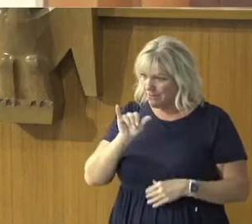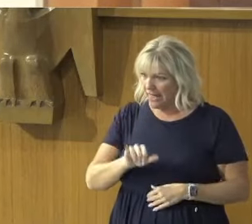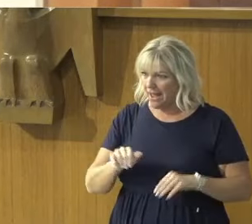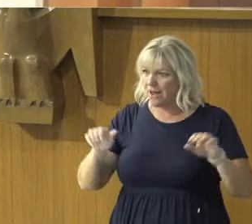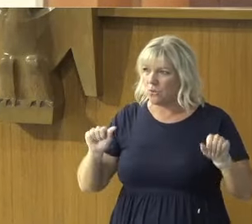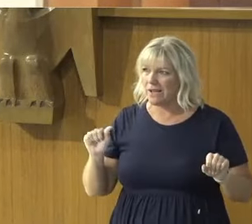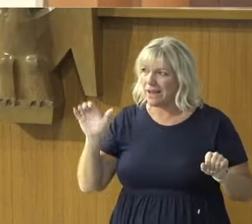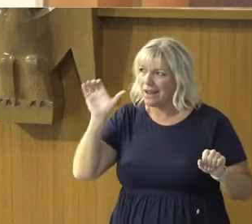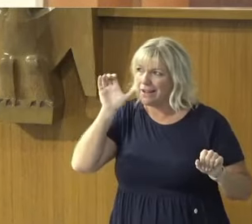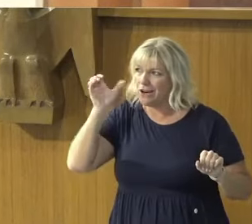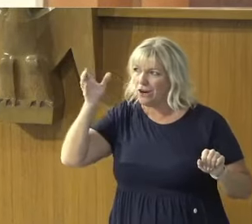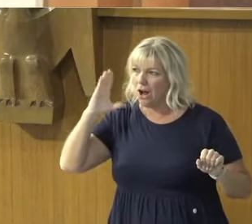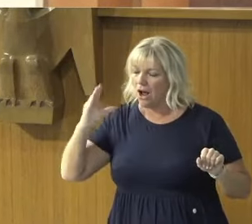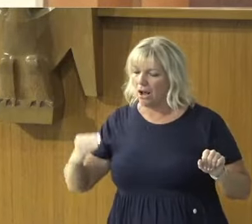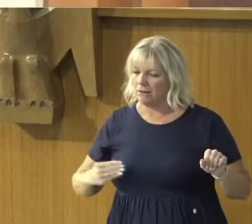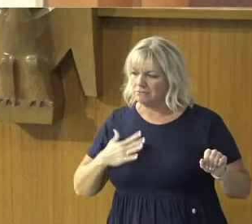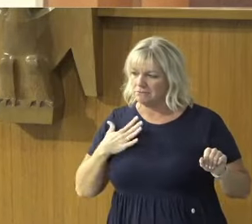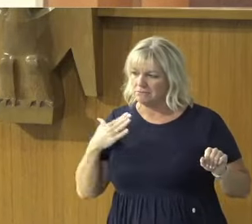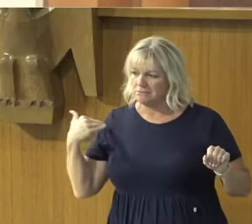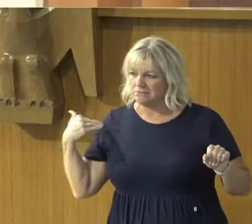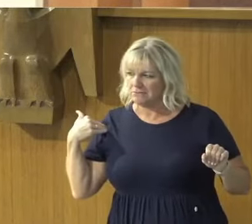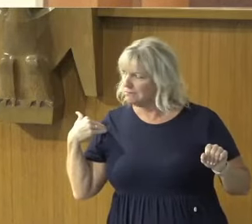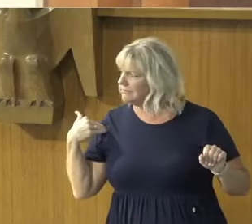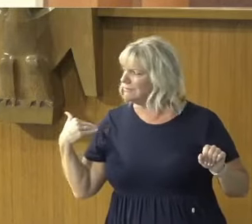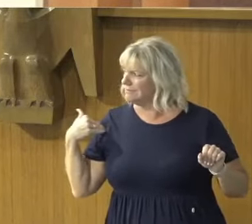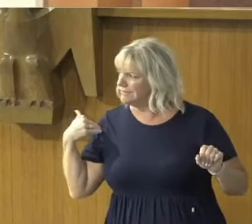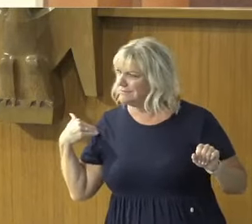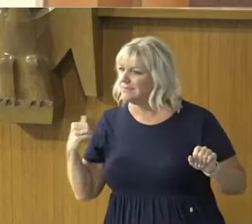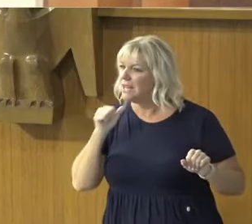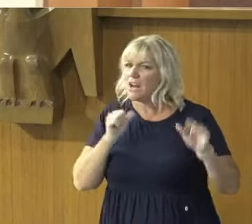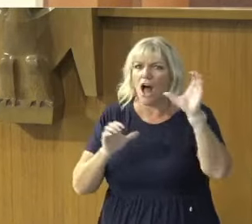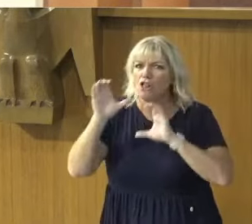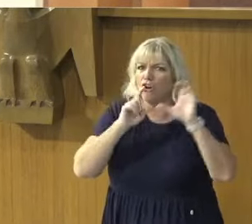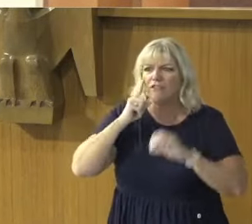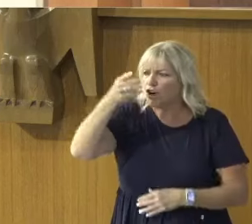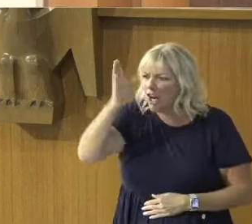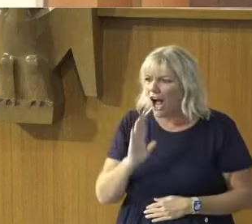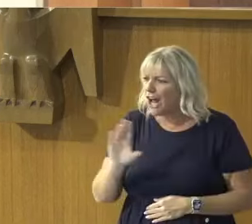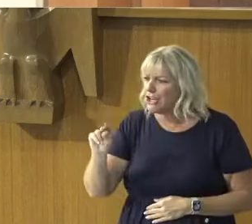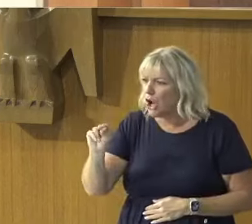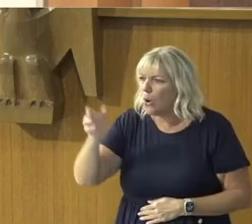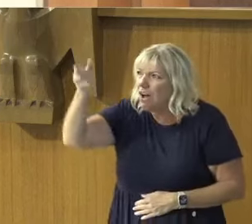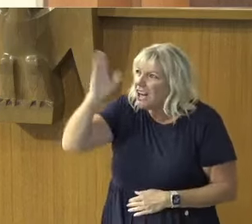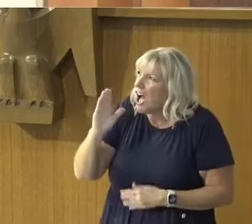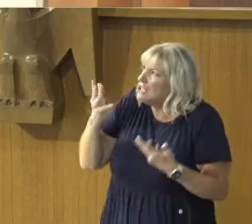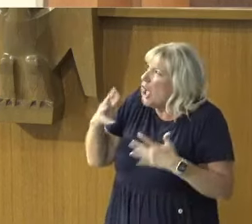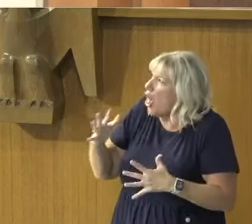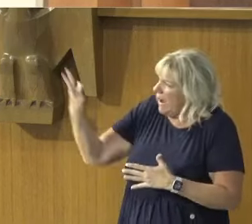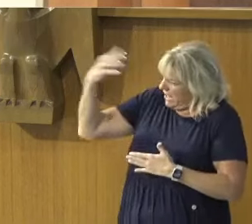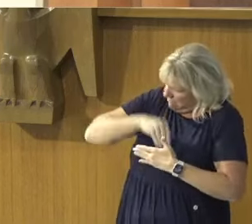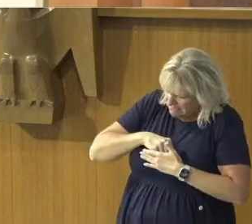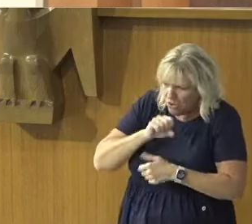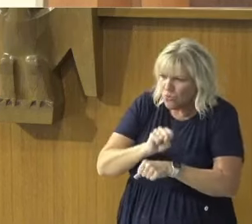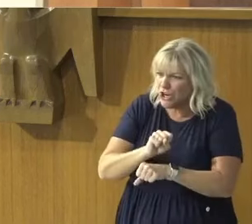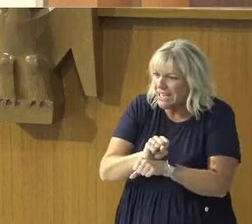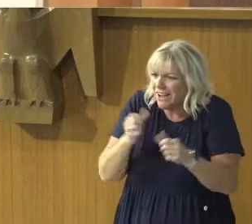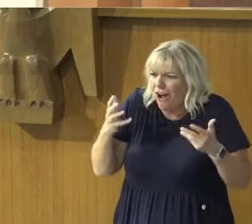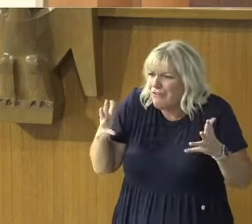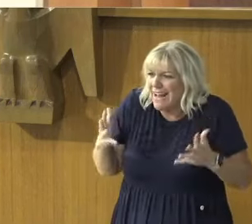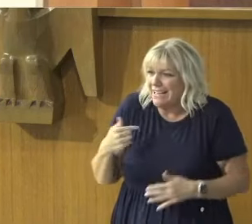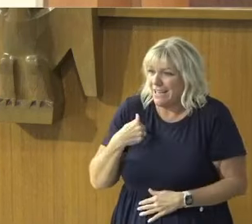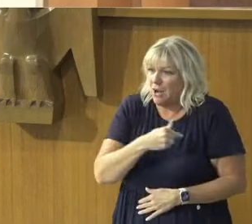calling us. We don't go somewhere to find God. We discover how God is already at work in our lives, and then we are